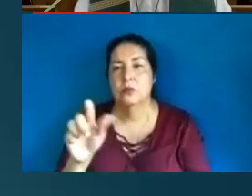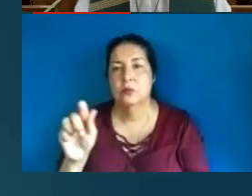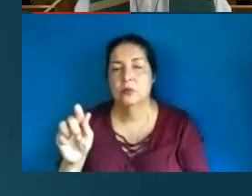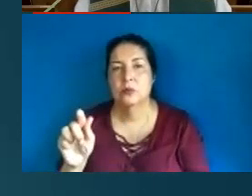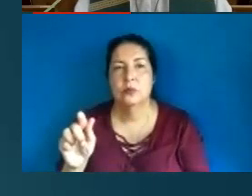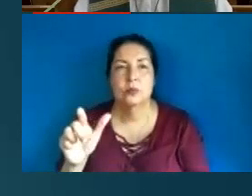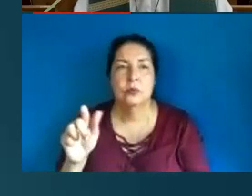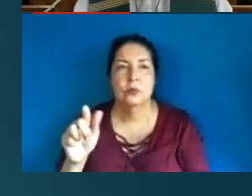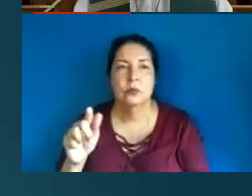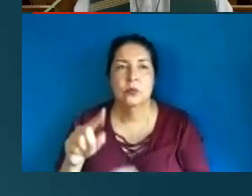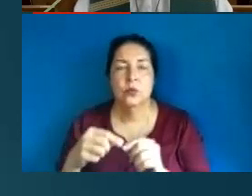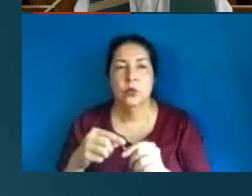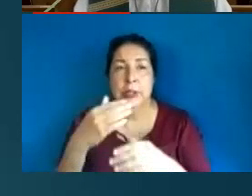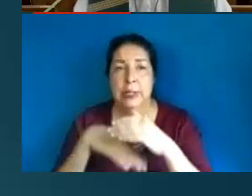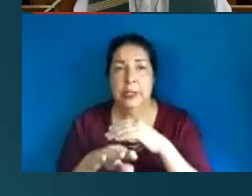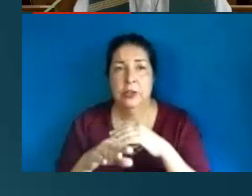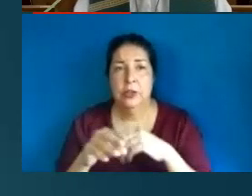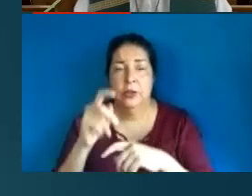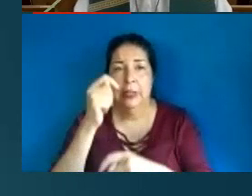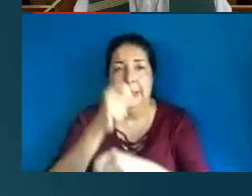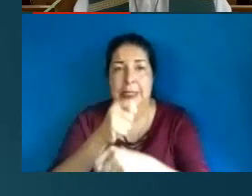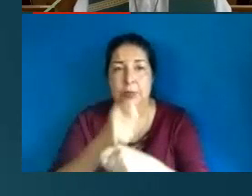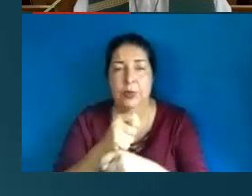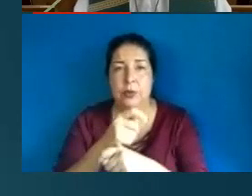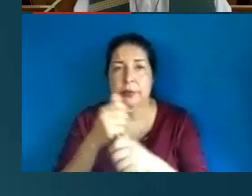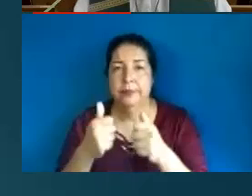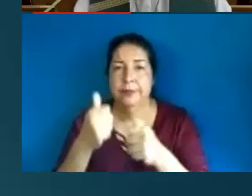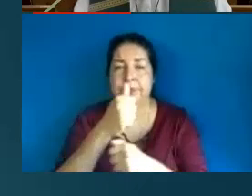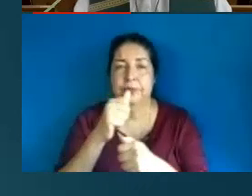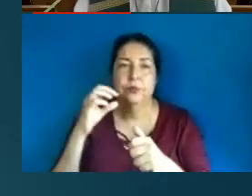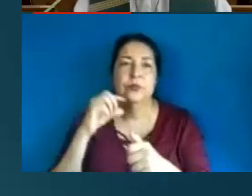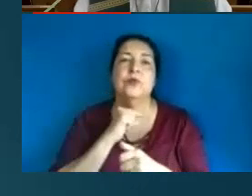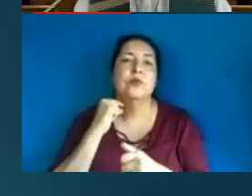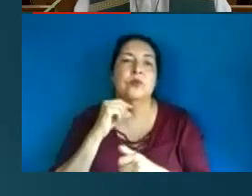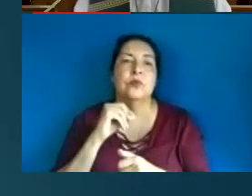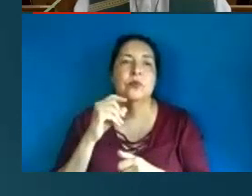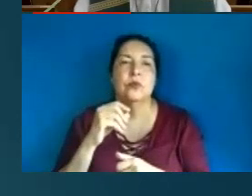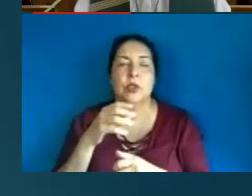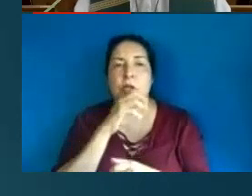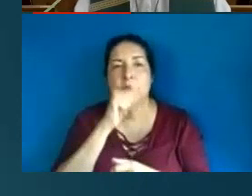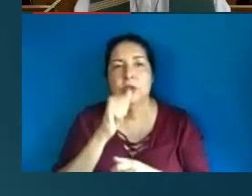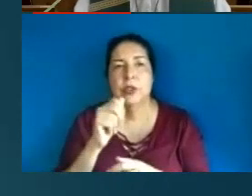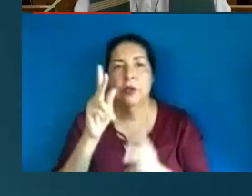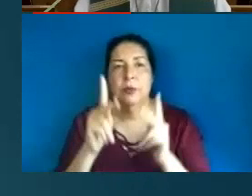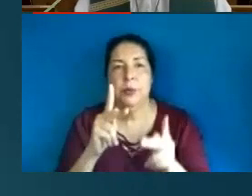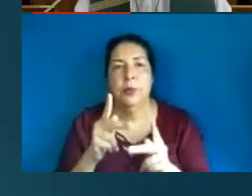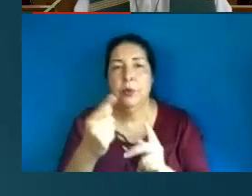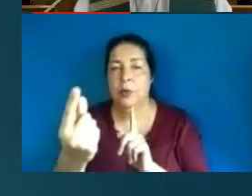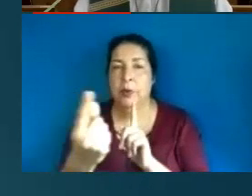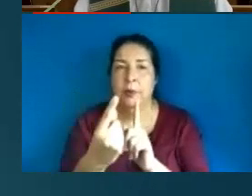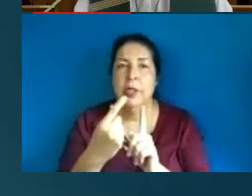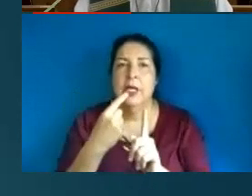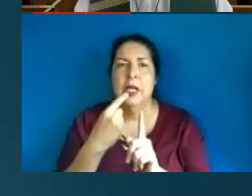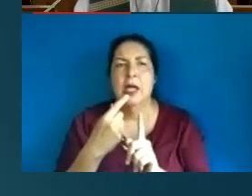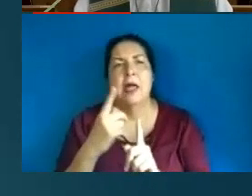And when he entered the temple, the chief priest and the elders of the people came up to him as he was teaching and said, "By